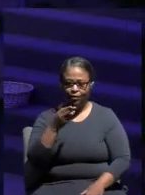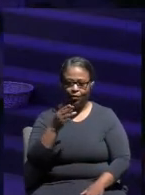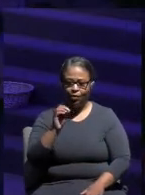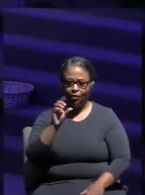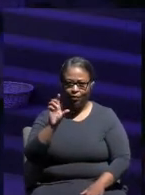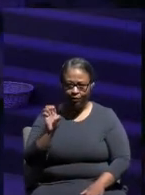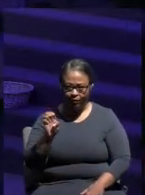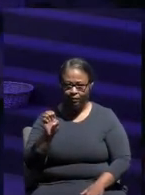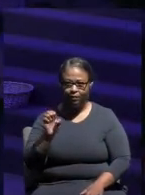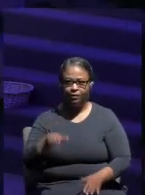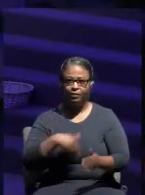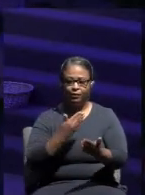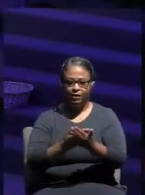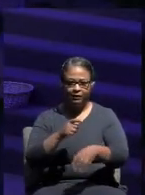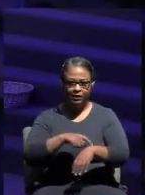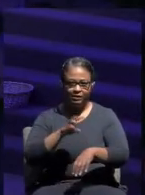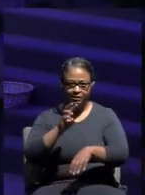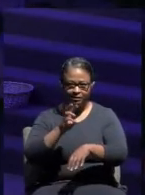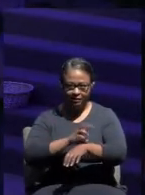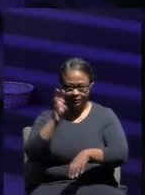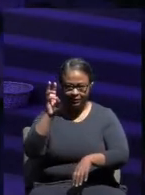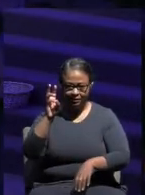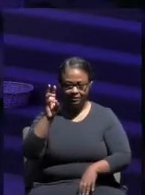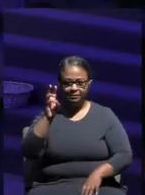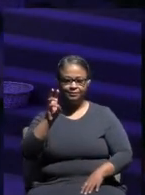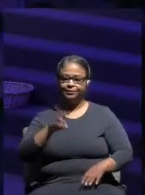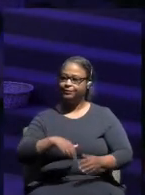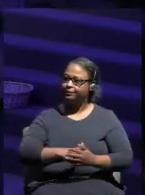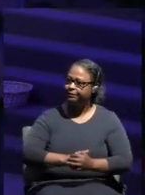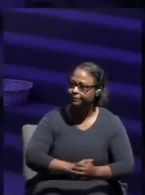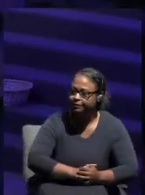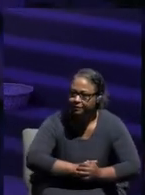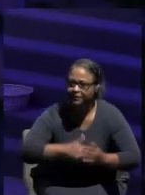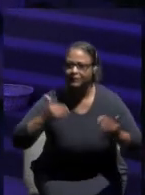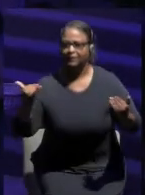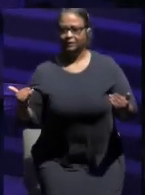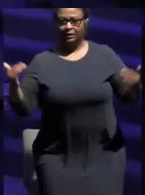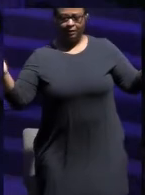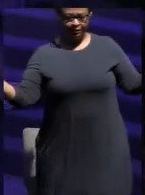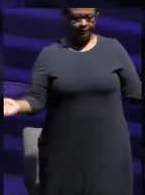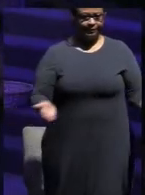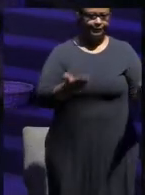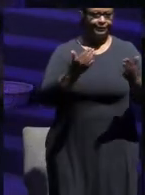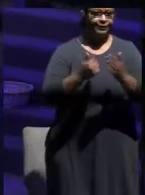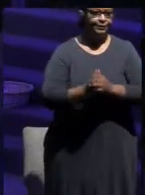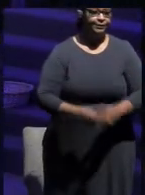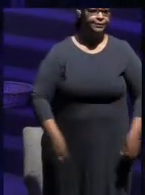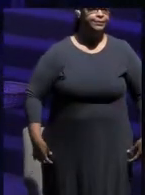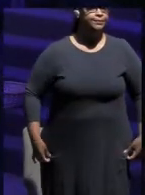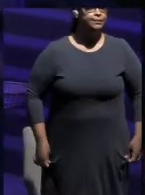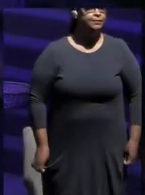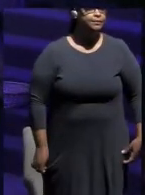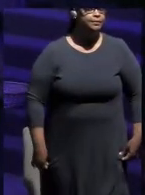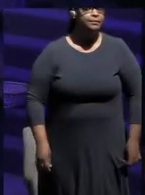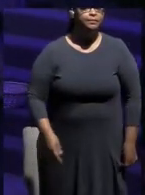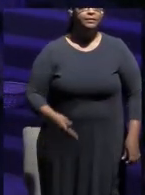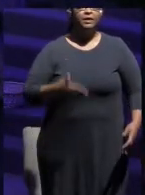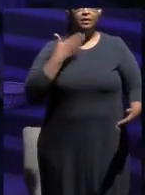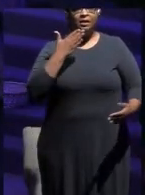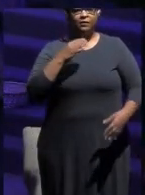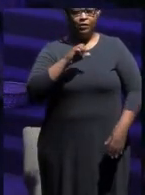The Lord is good to us. We're thankful. I'm thankful for all of our staff that's all throughout the building during Church Plus that